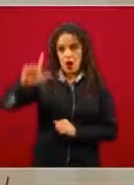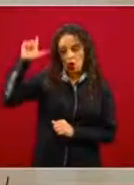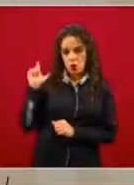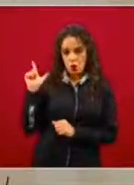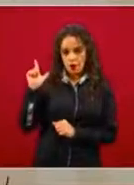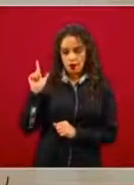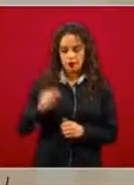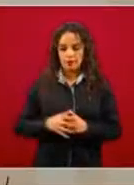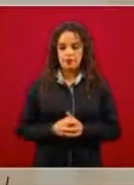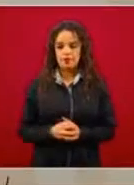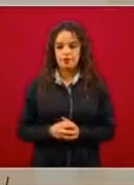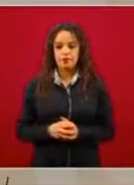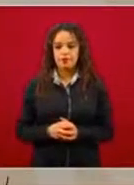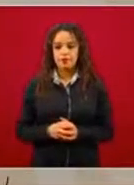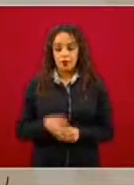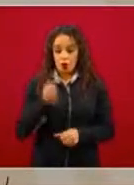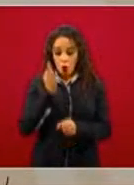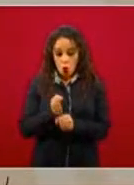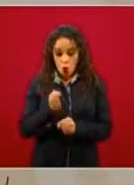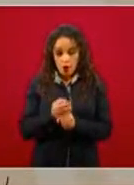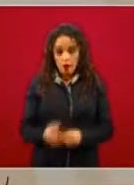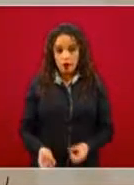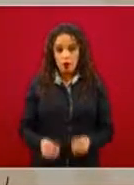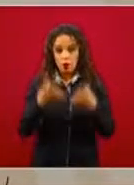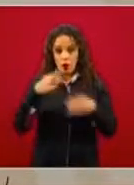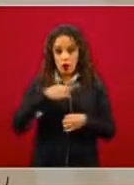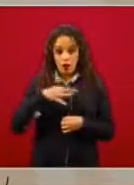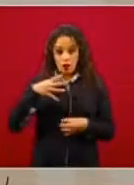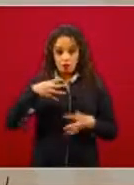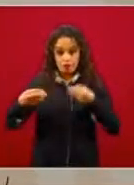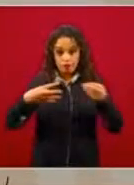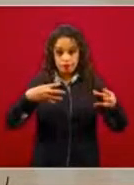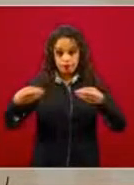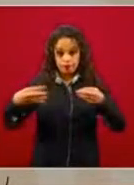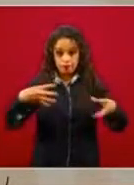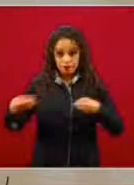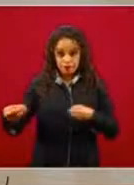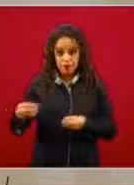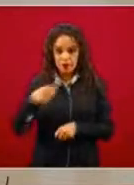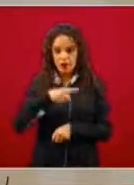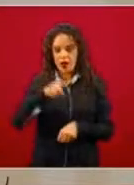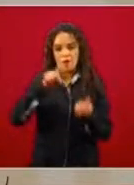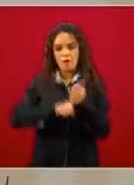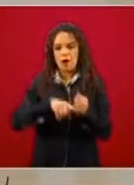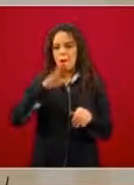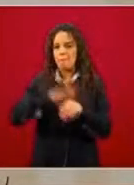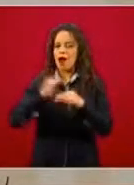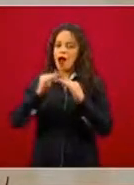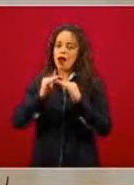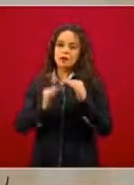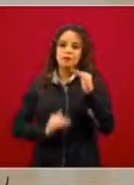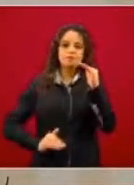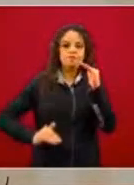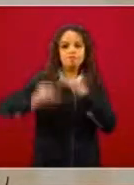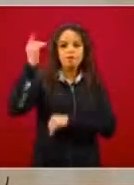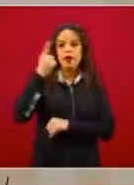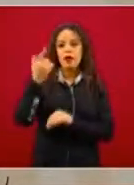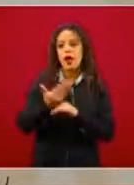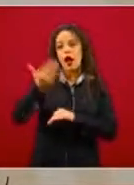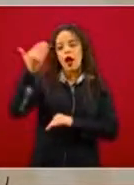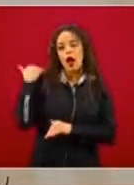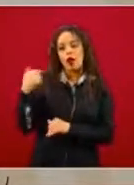definitely clears what we said on Monday, that the number of cases that we look on this particular